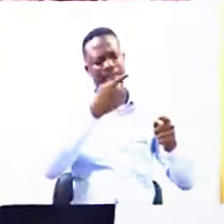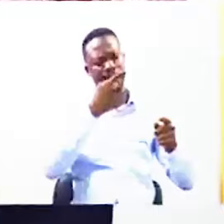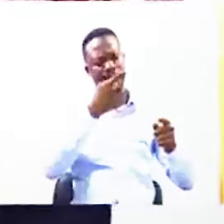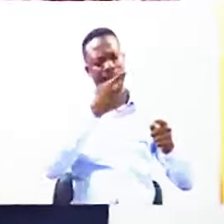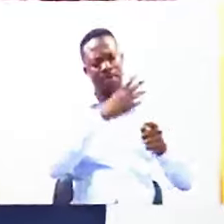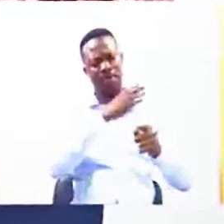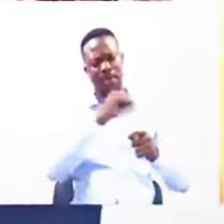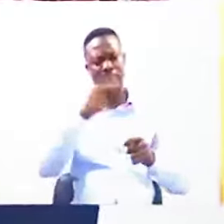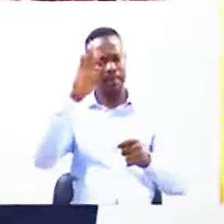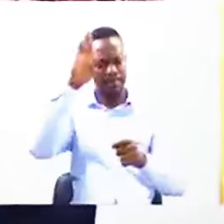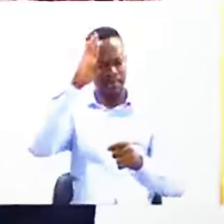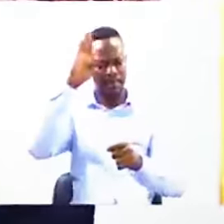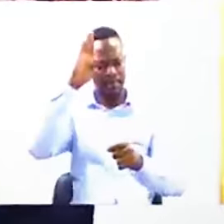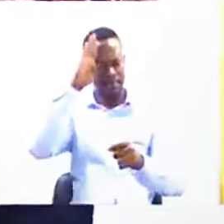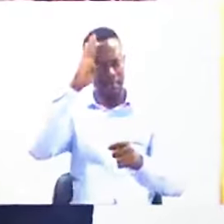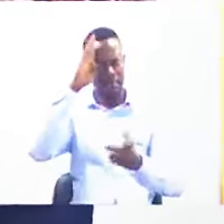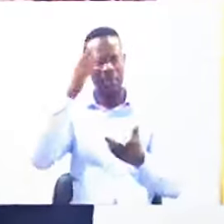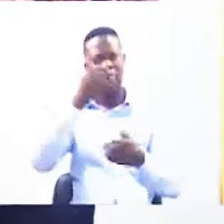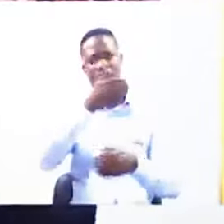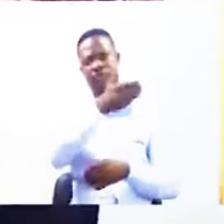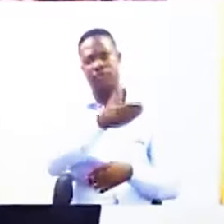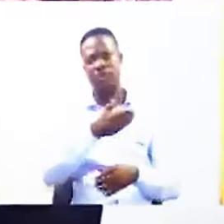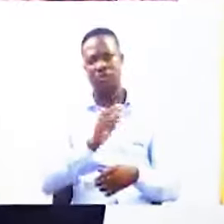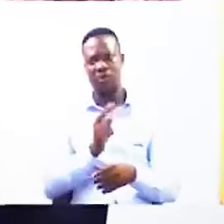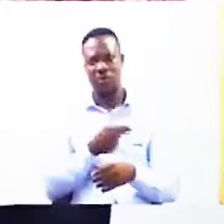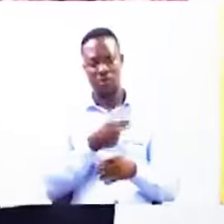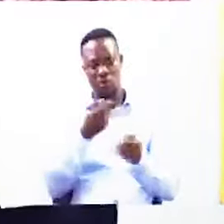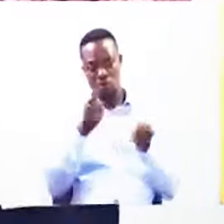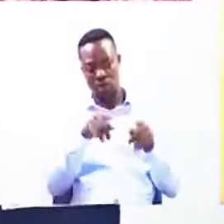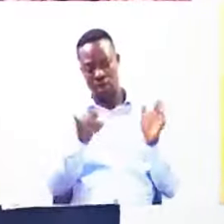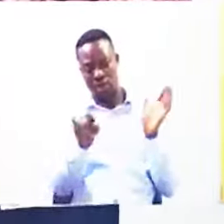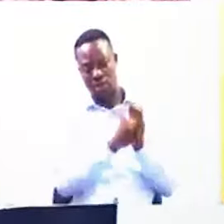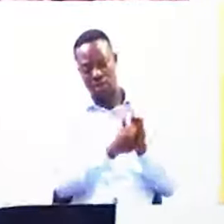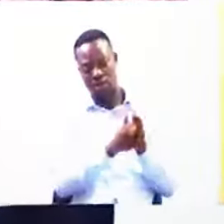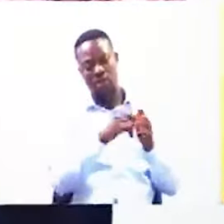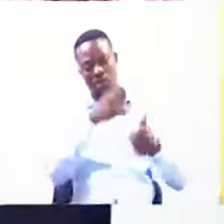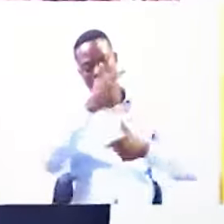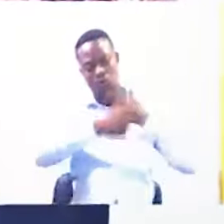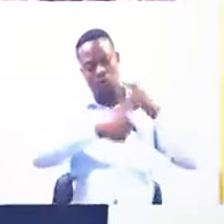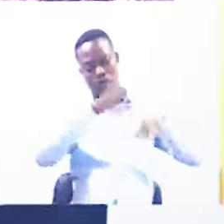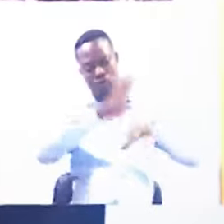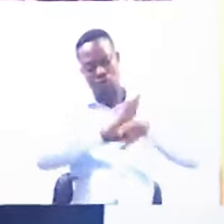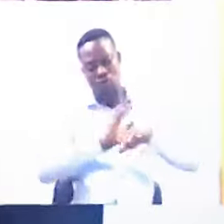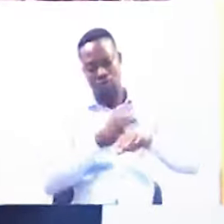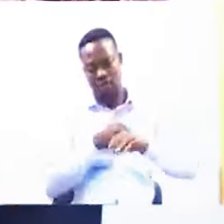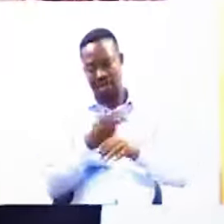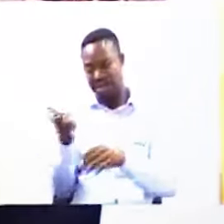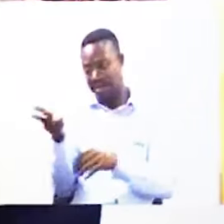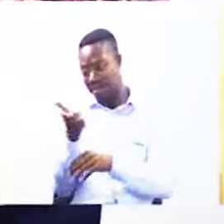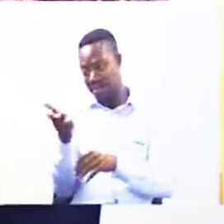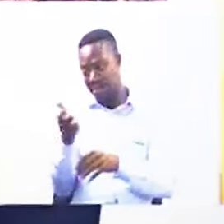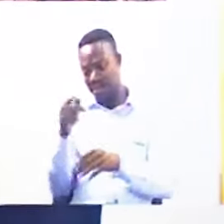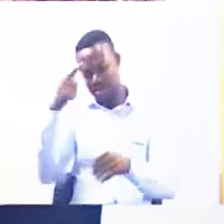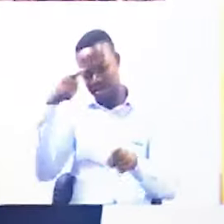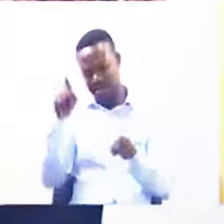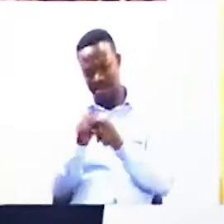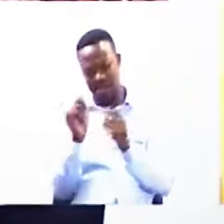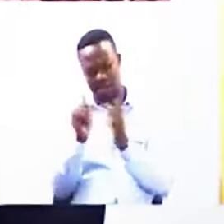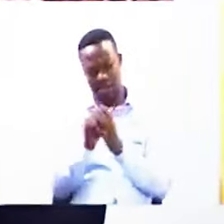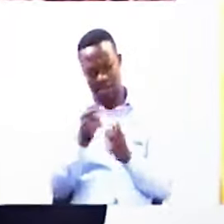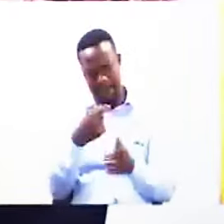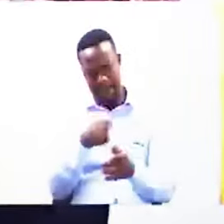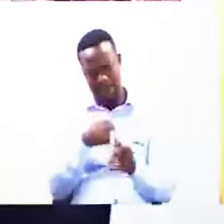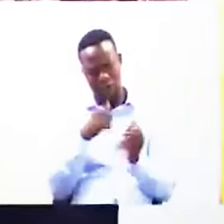fellowship. When they recognized the grace given me, they agreed that we should go to the